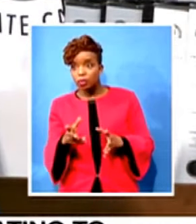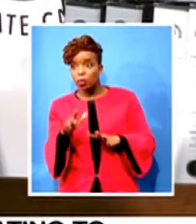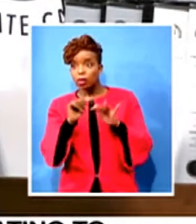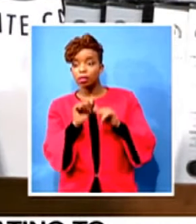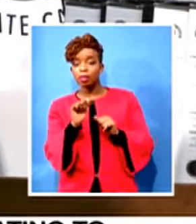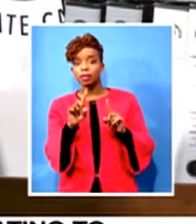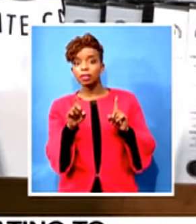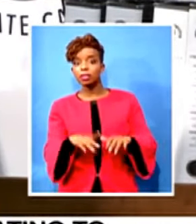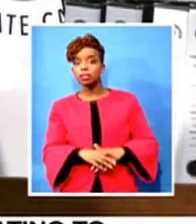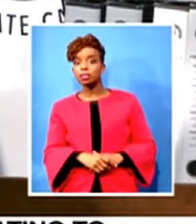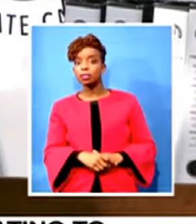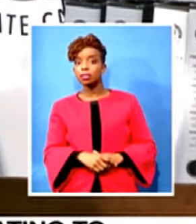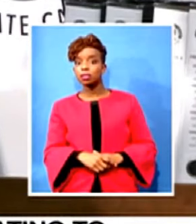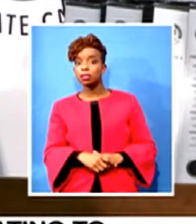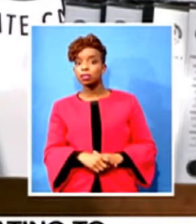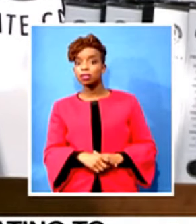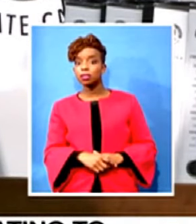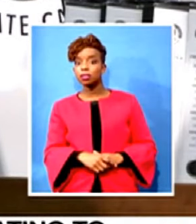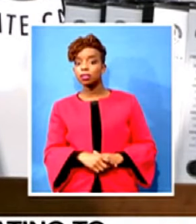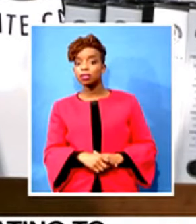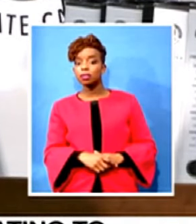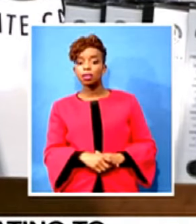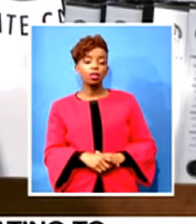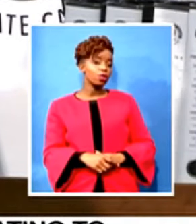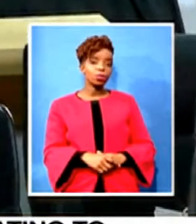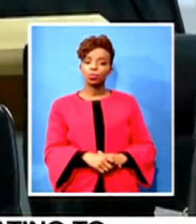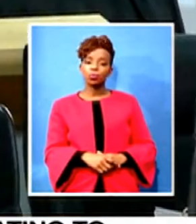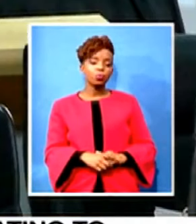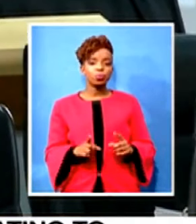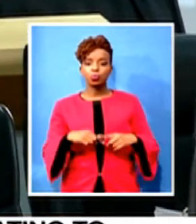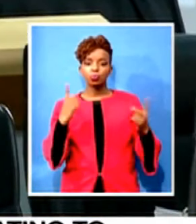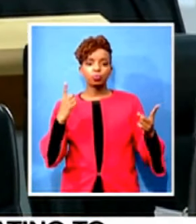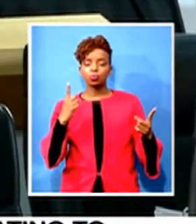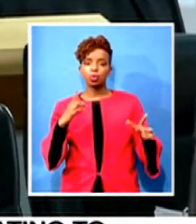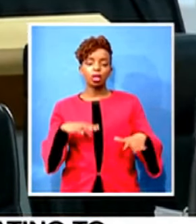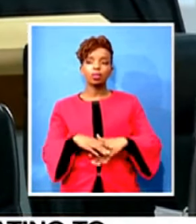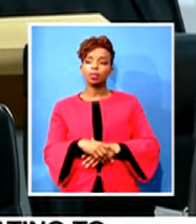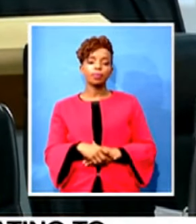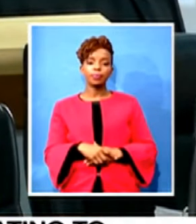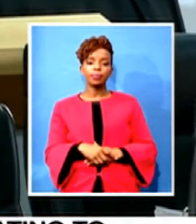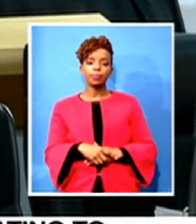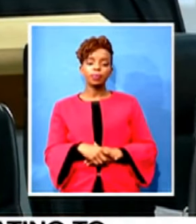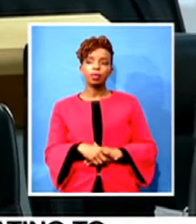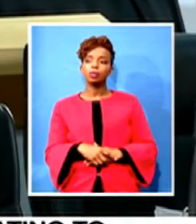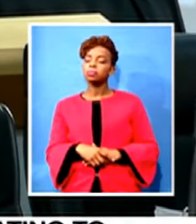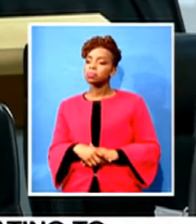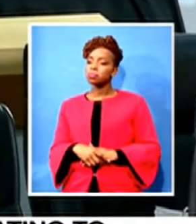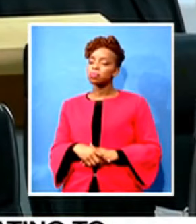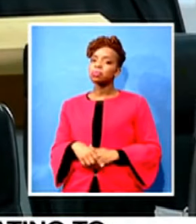No, it doesn't. It doesn't. No, your understanding of assessment